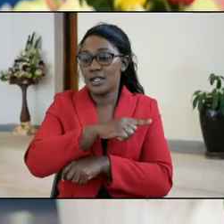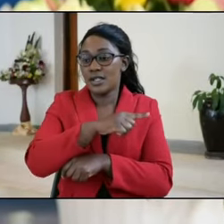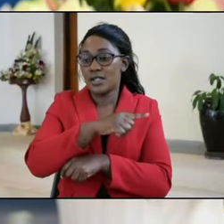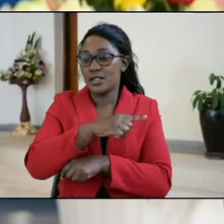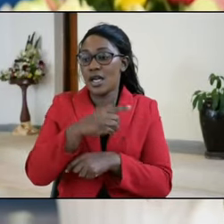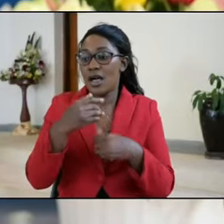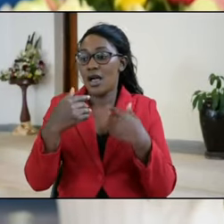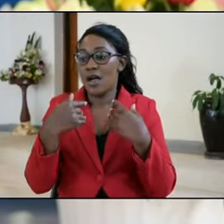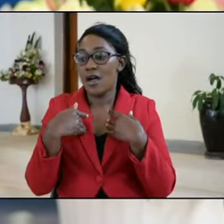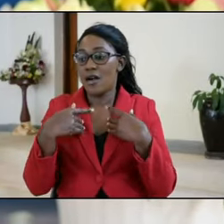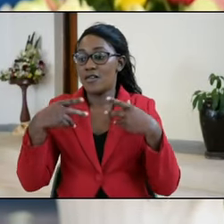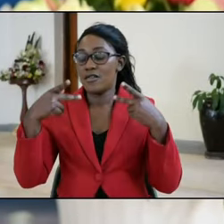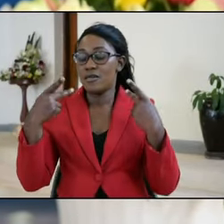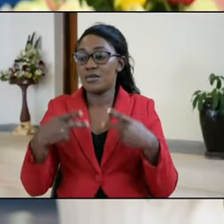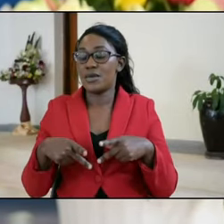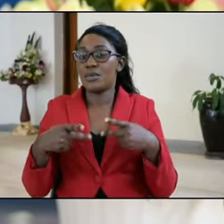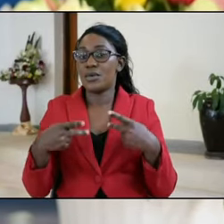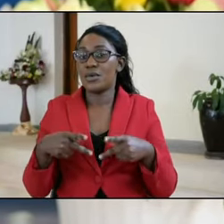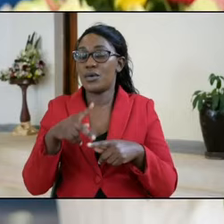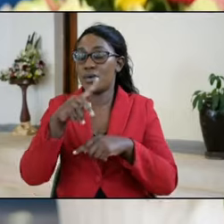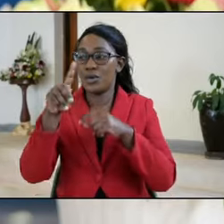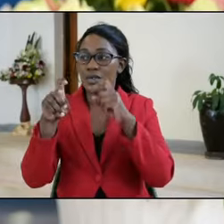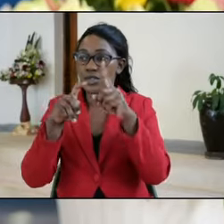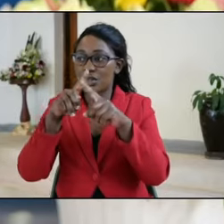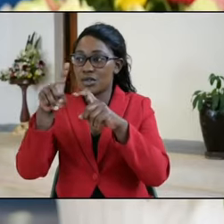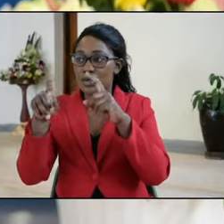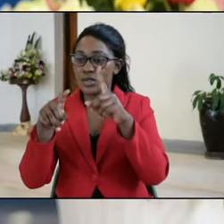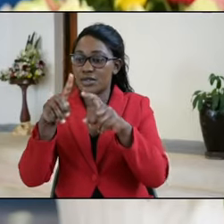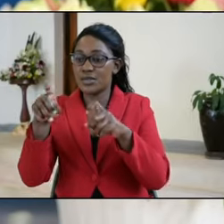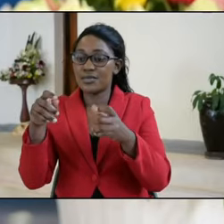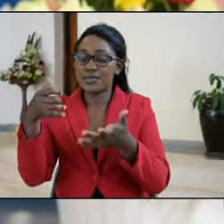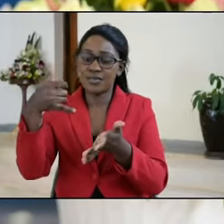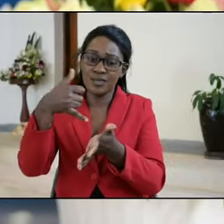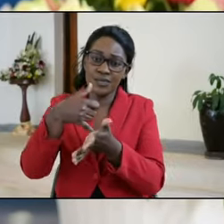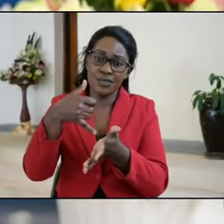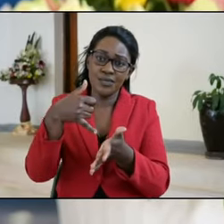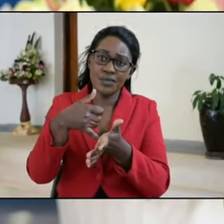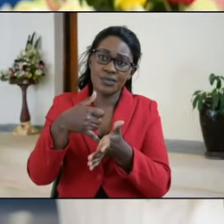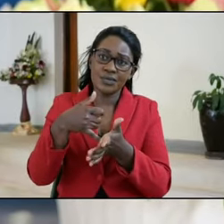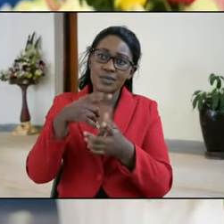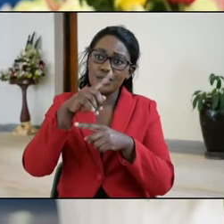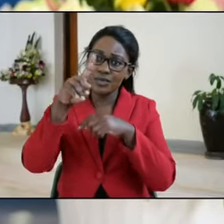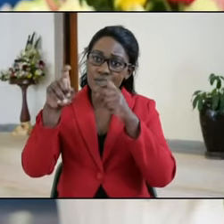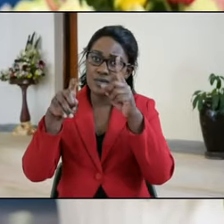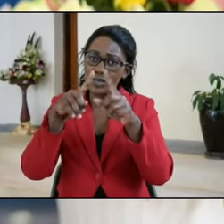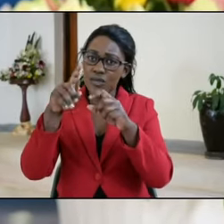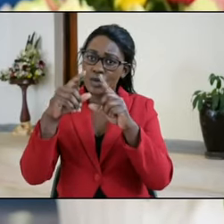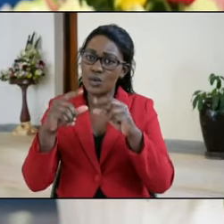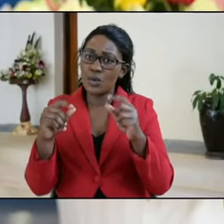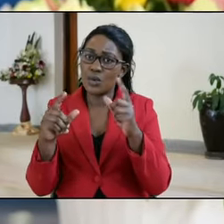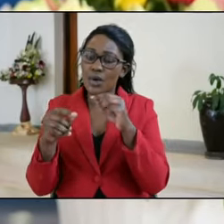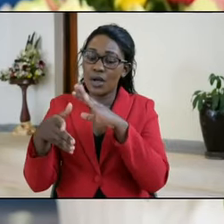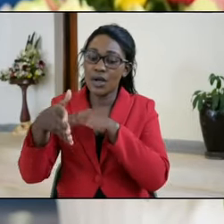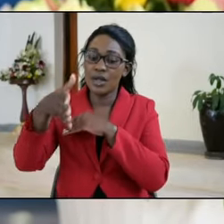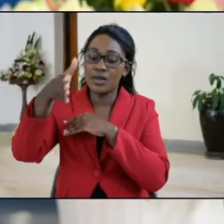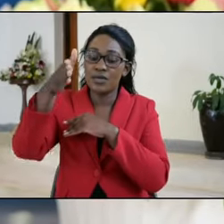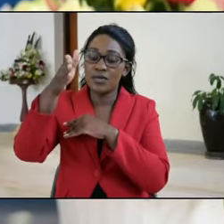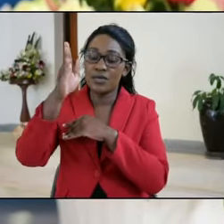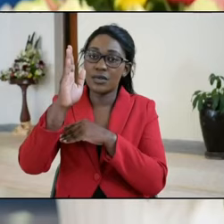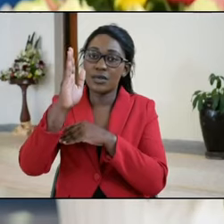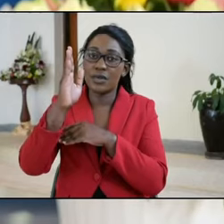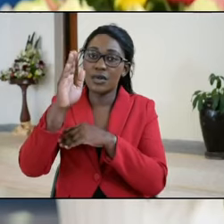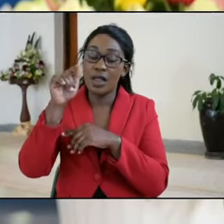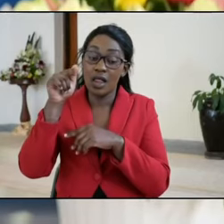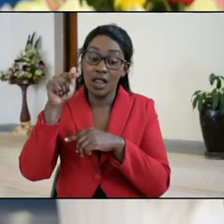were people who were questioning, including questioning the Word of God himself when he said, this scripture